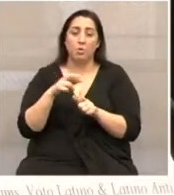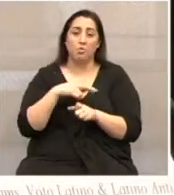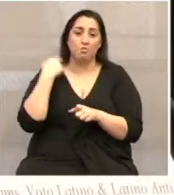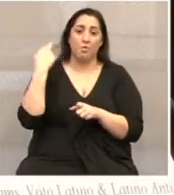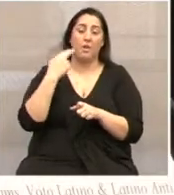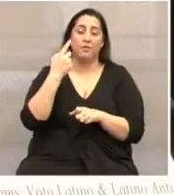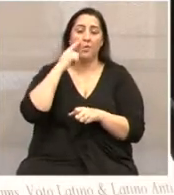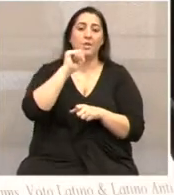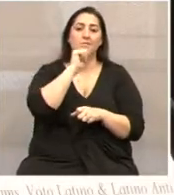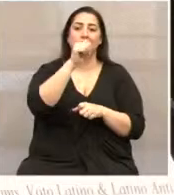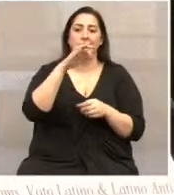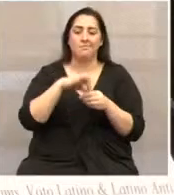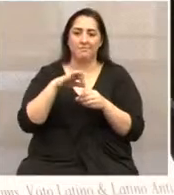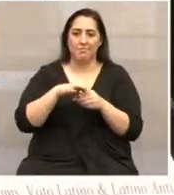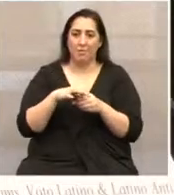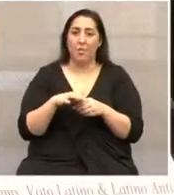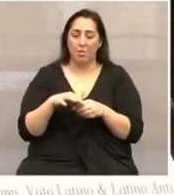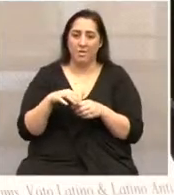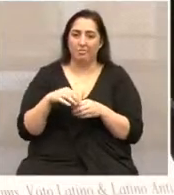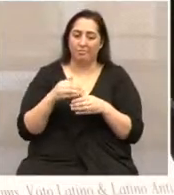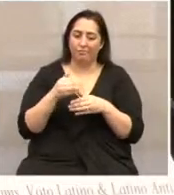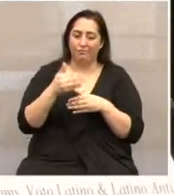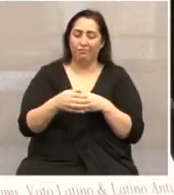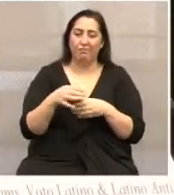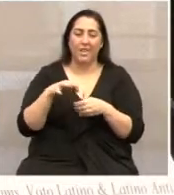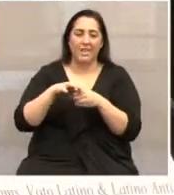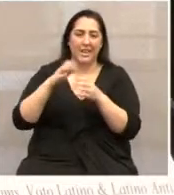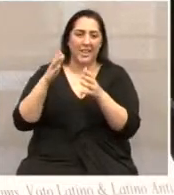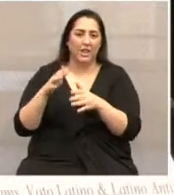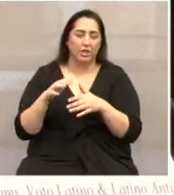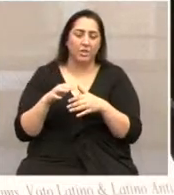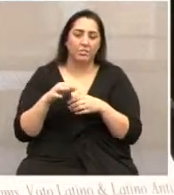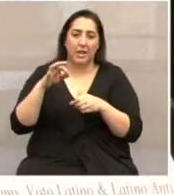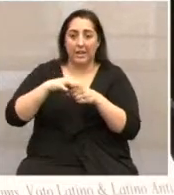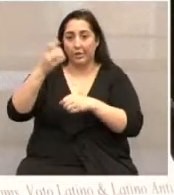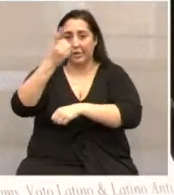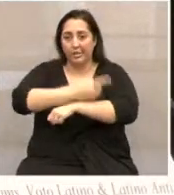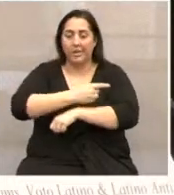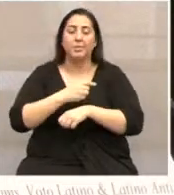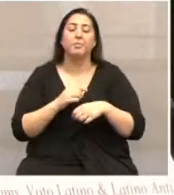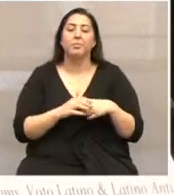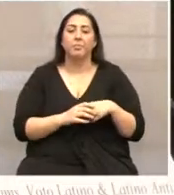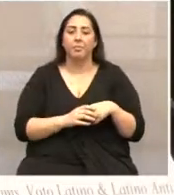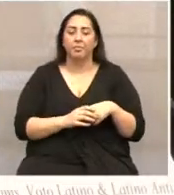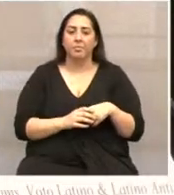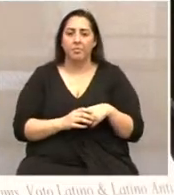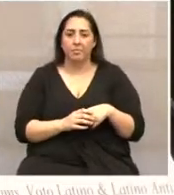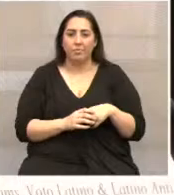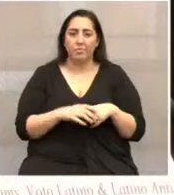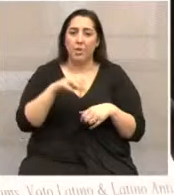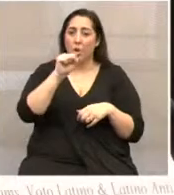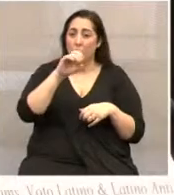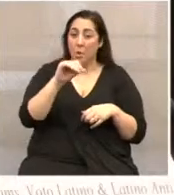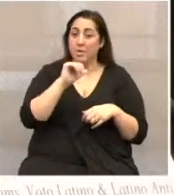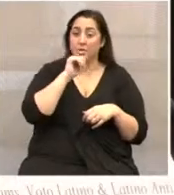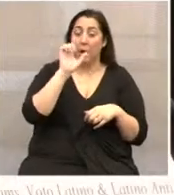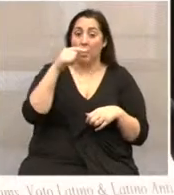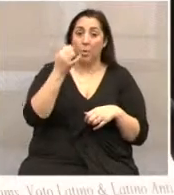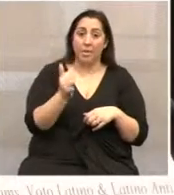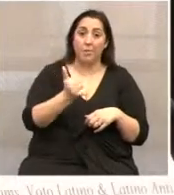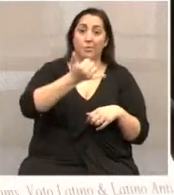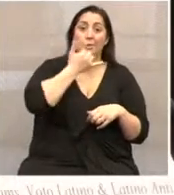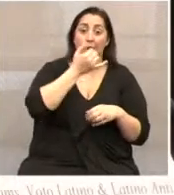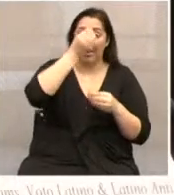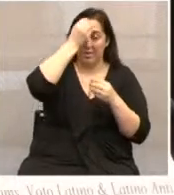so I think in sum, addressing disinformation more broadly than just verifiably false information saying election day is